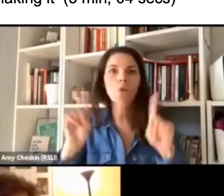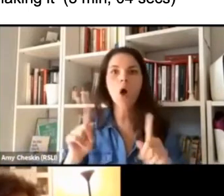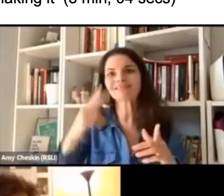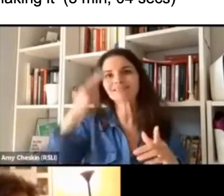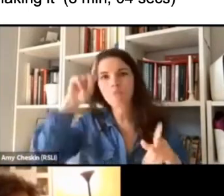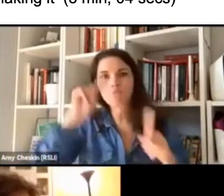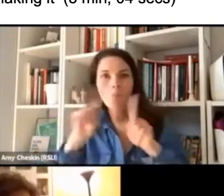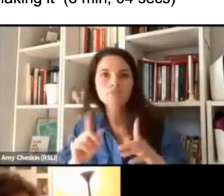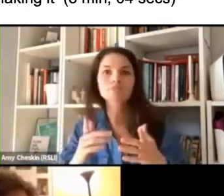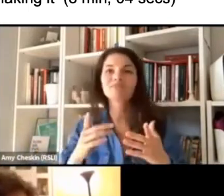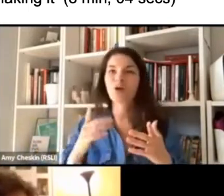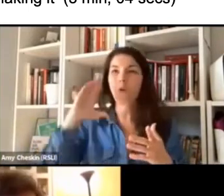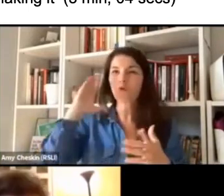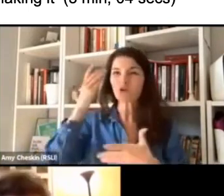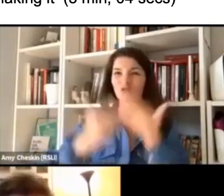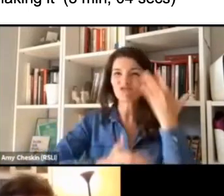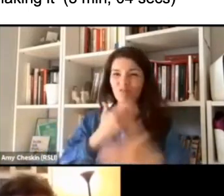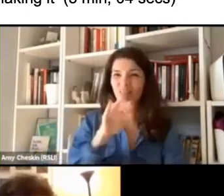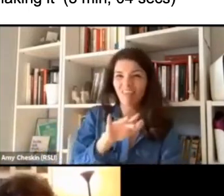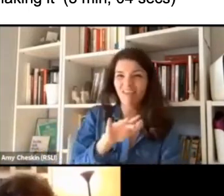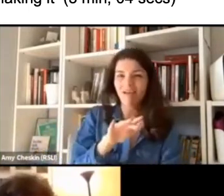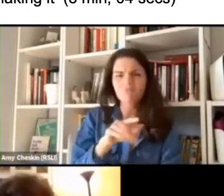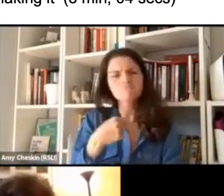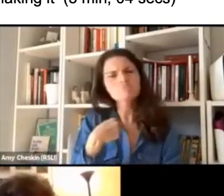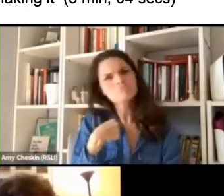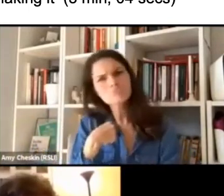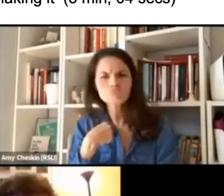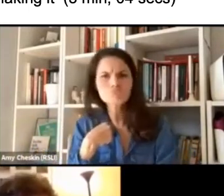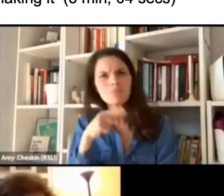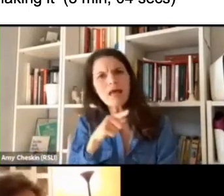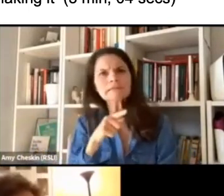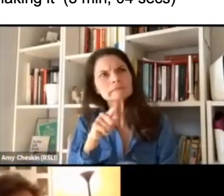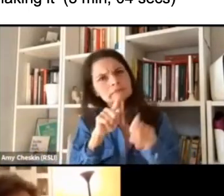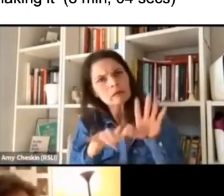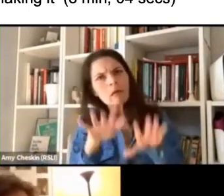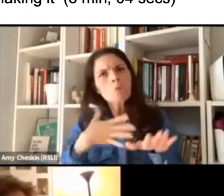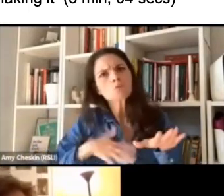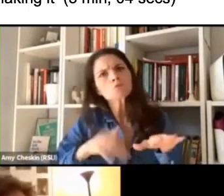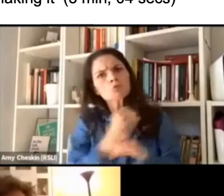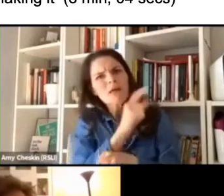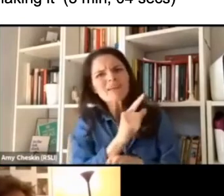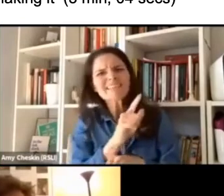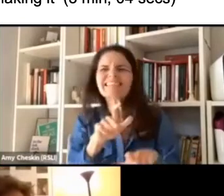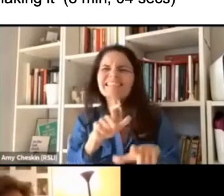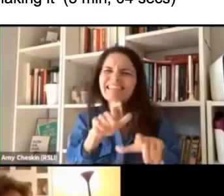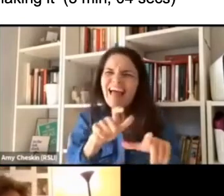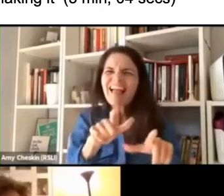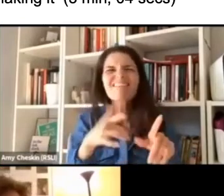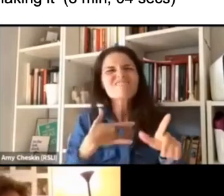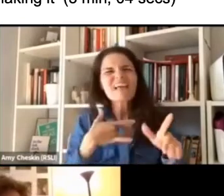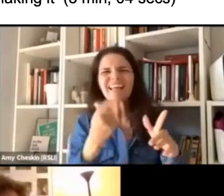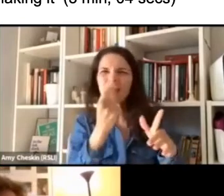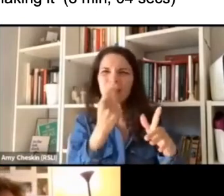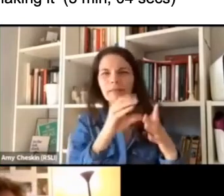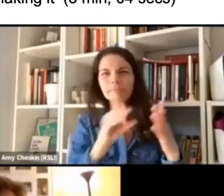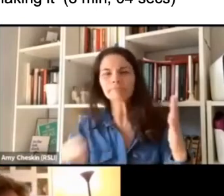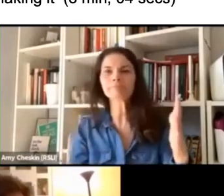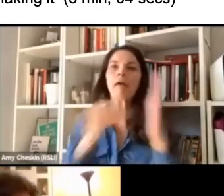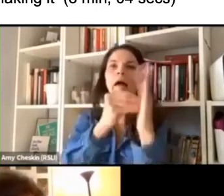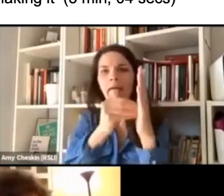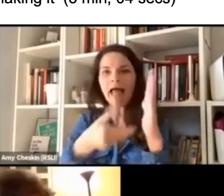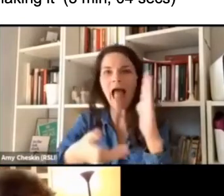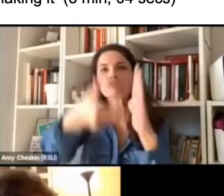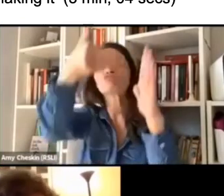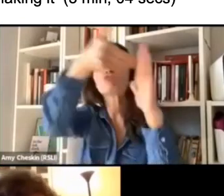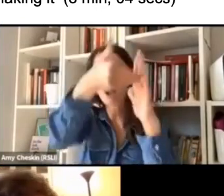more like what I wanted to do, but it still wasn't quite. It still felt it was an extra piece of work. Whereas for something like Holmes